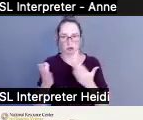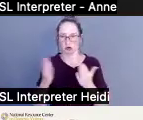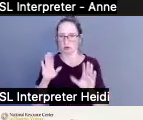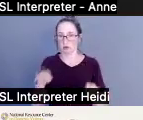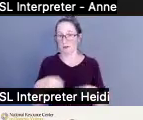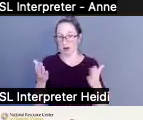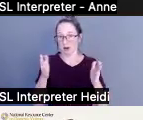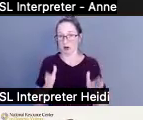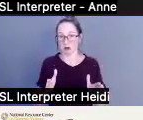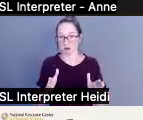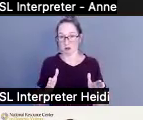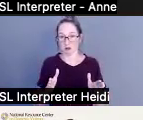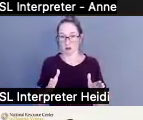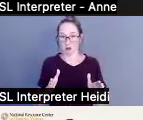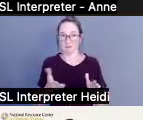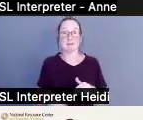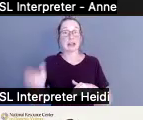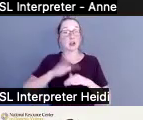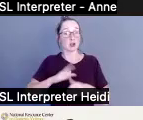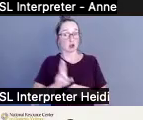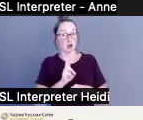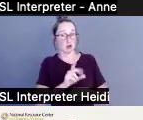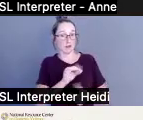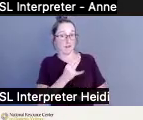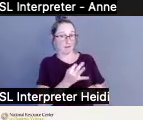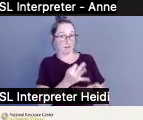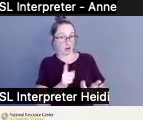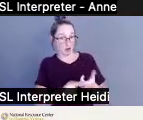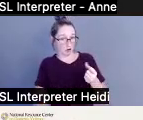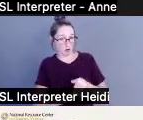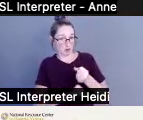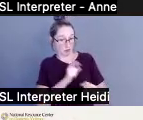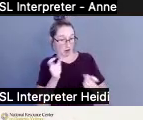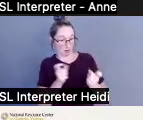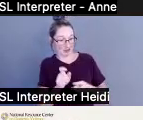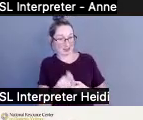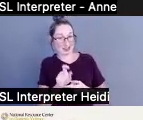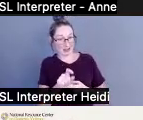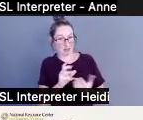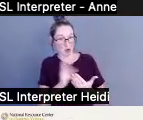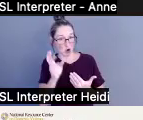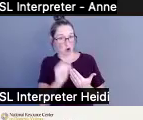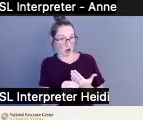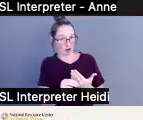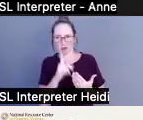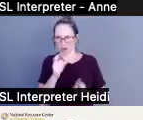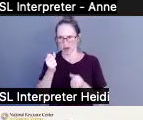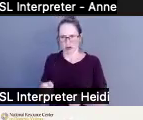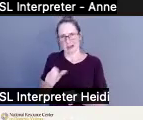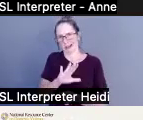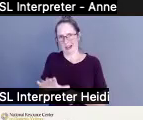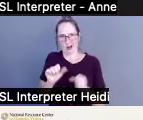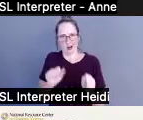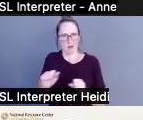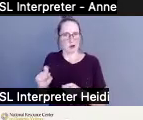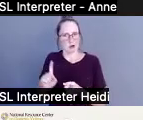providers. Increasing the use of funds to support administrative needs of programs strengthens their capacity